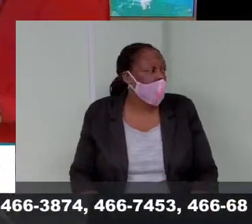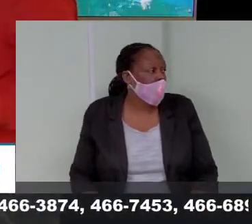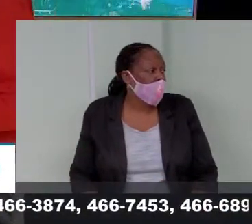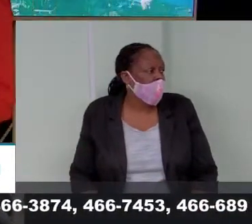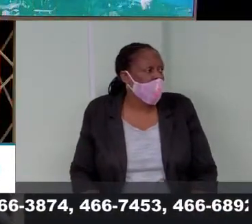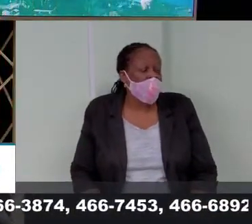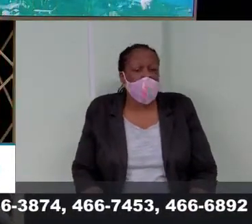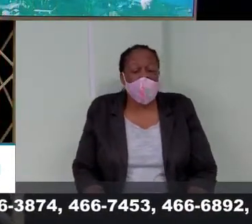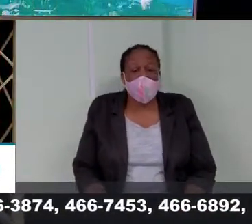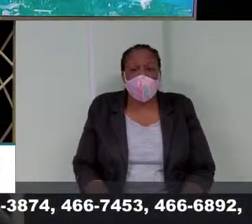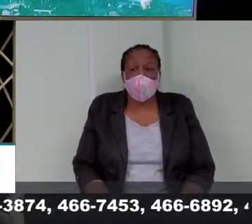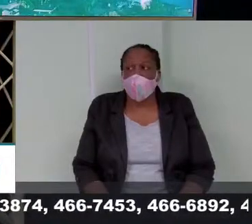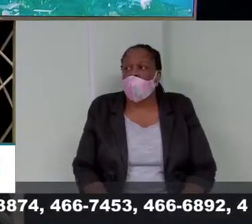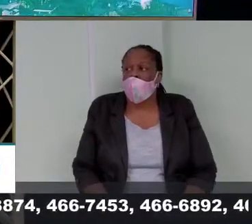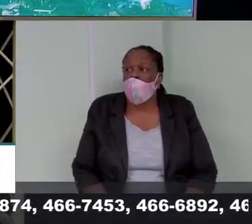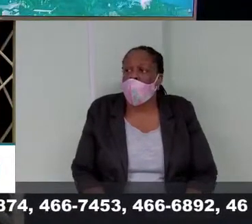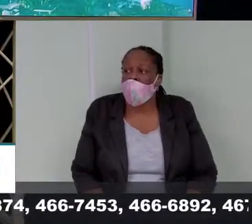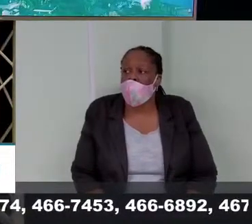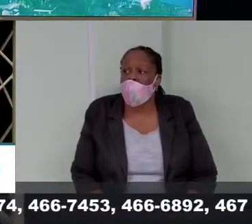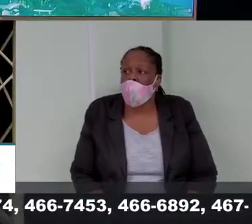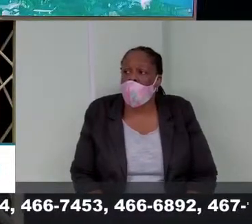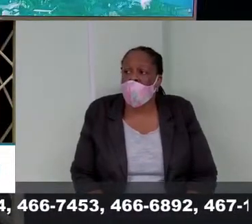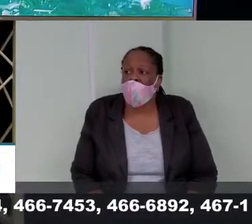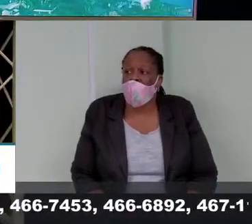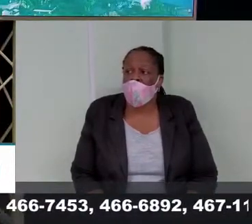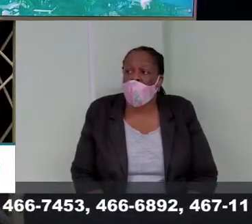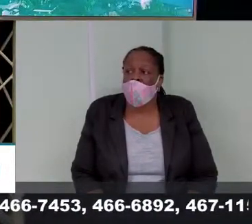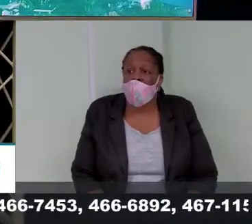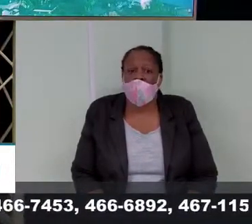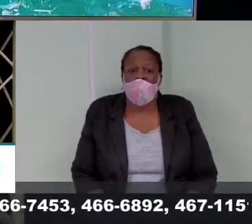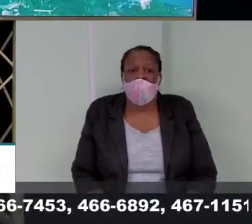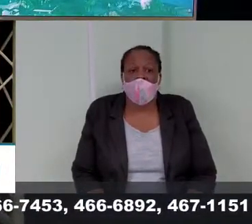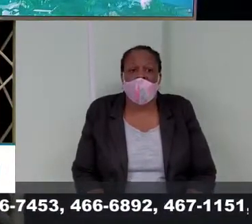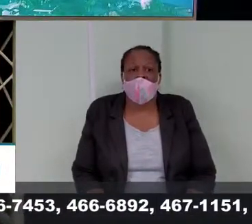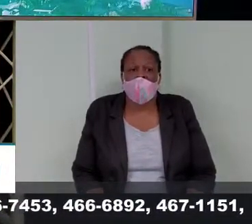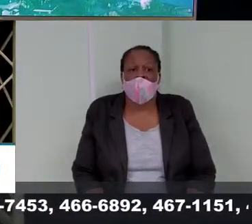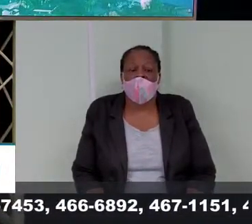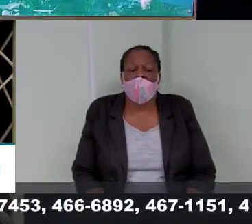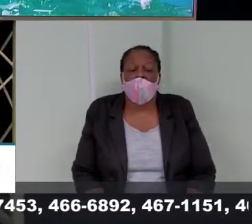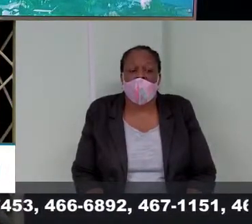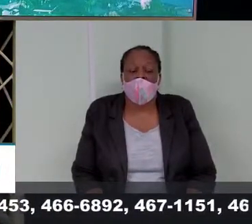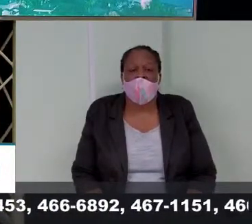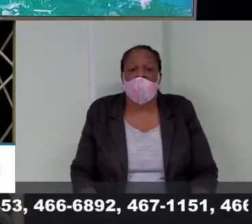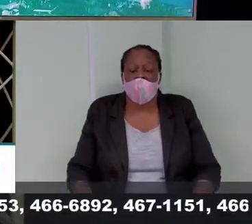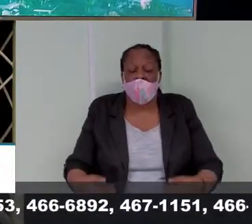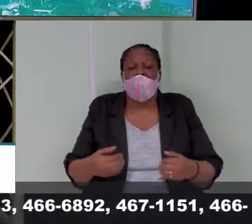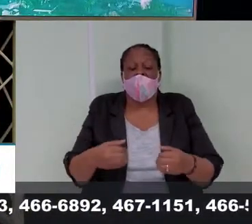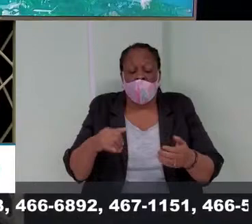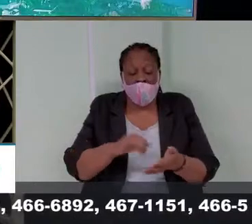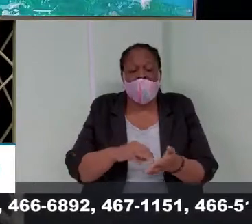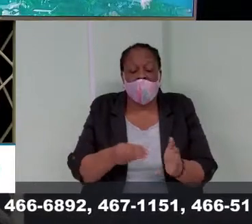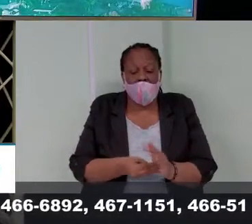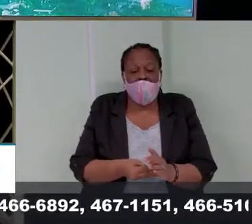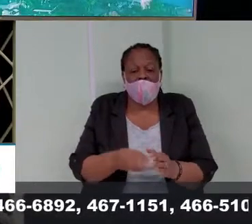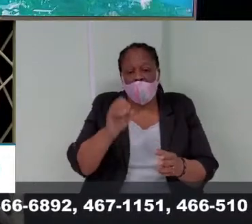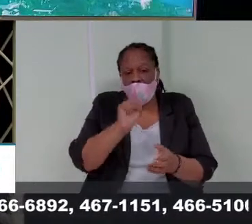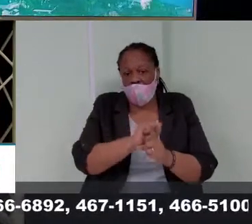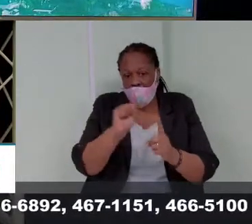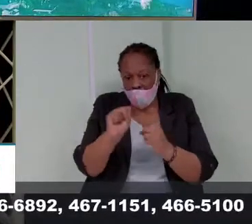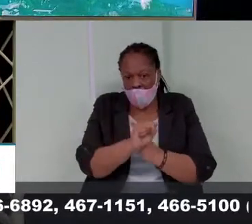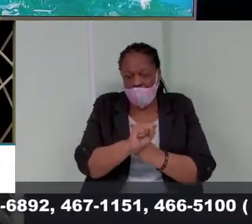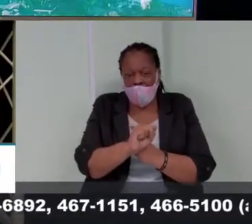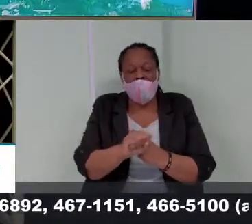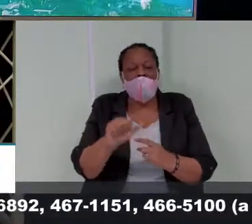Yeah. Is social distancing also avoiding crowds, avoiding large